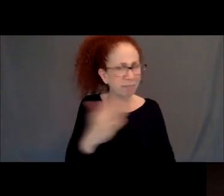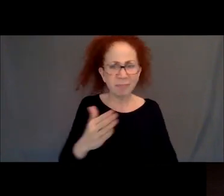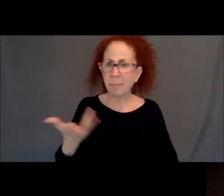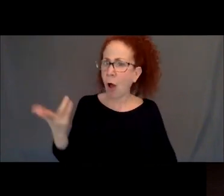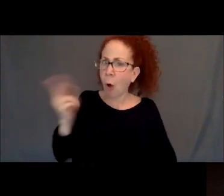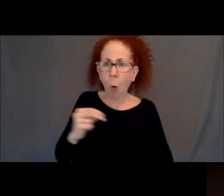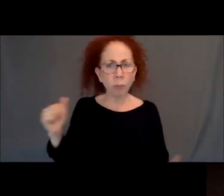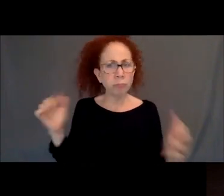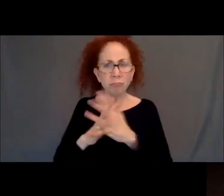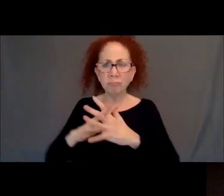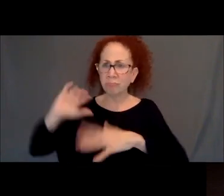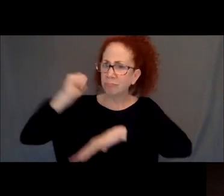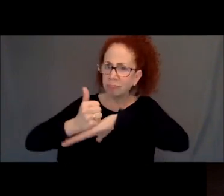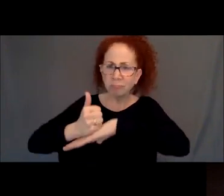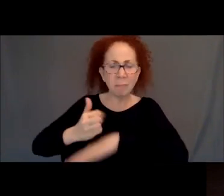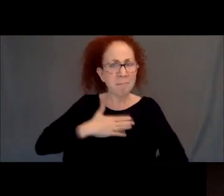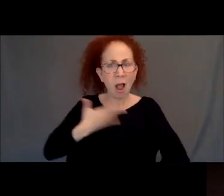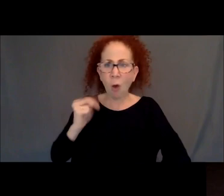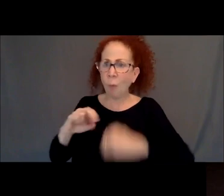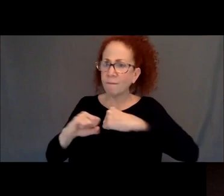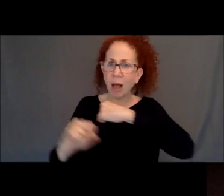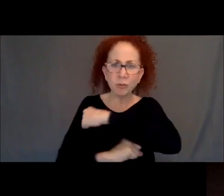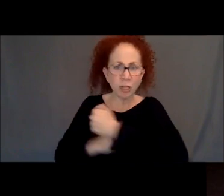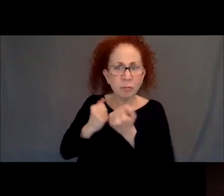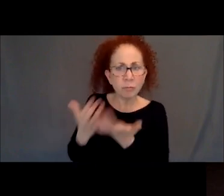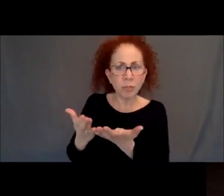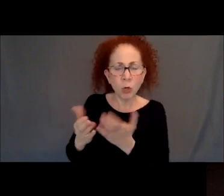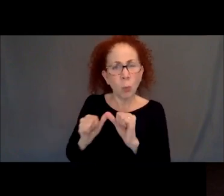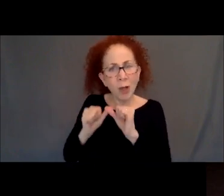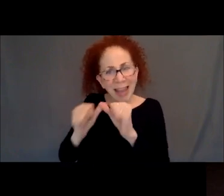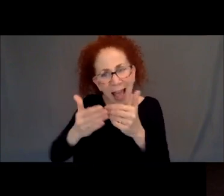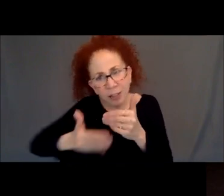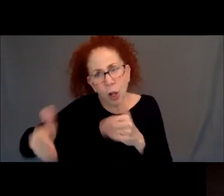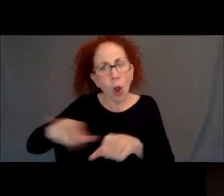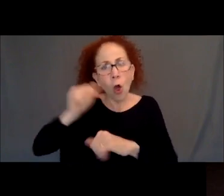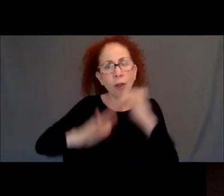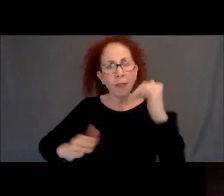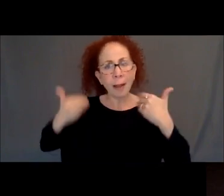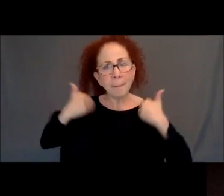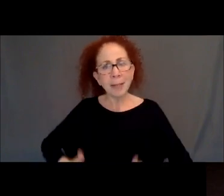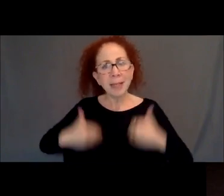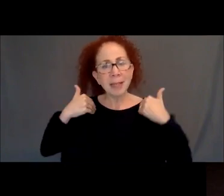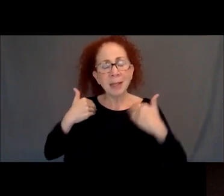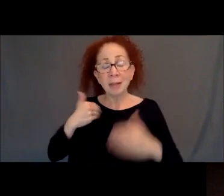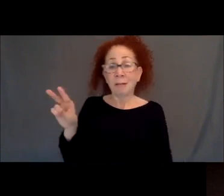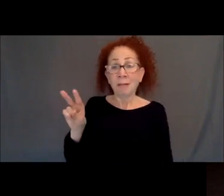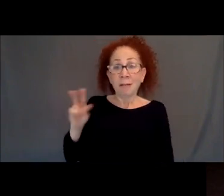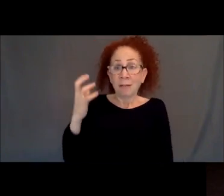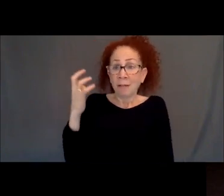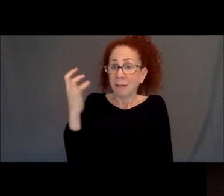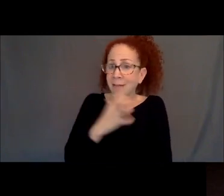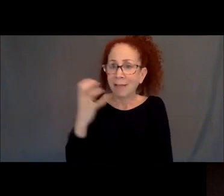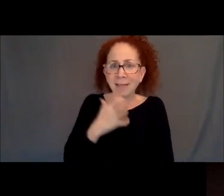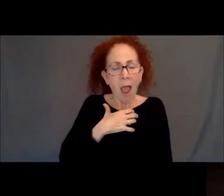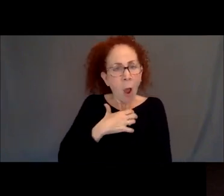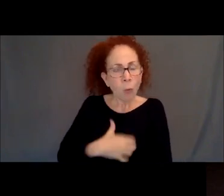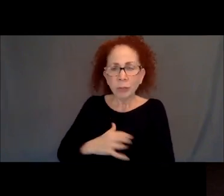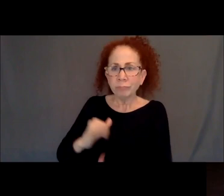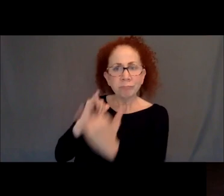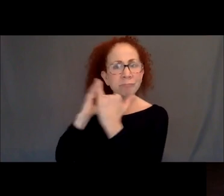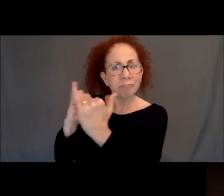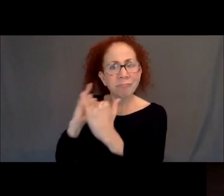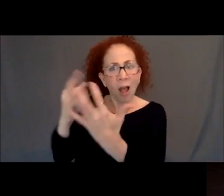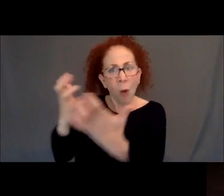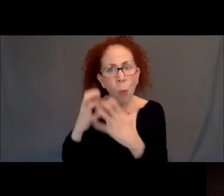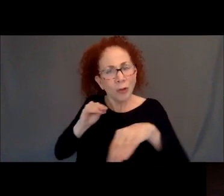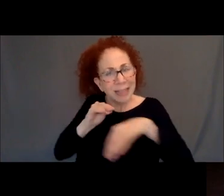start my own thing. I'm going to start my own foundation. Something that'll last longer than me. I just only strive to do those things and